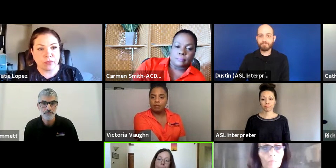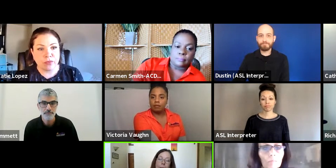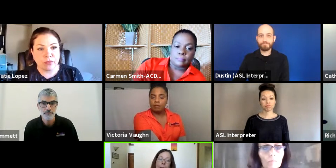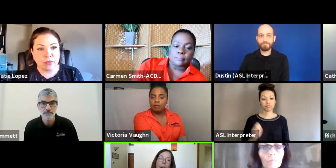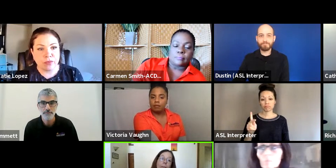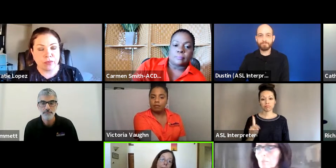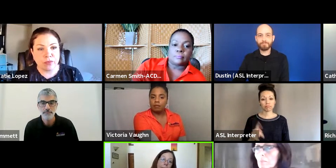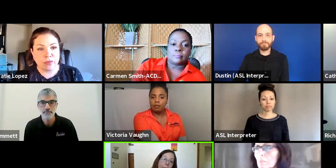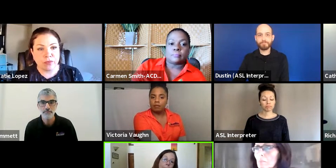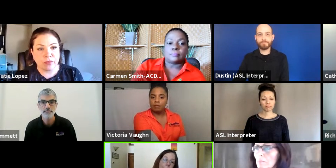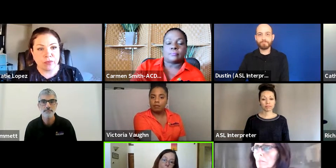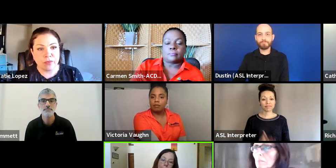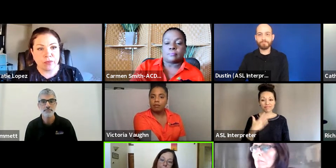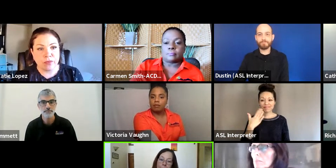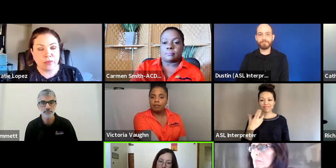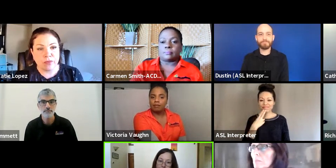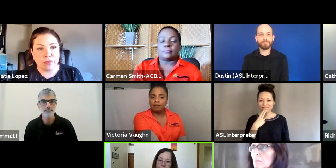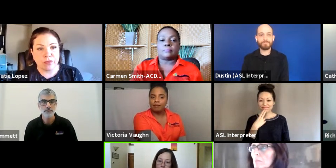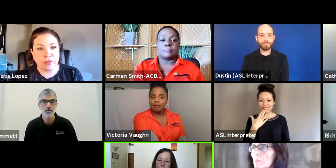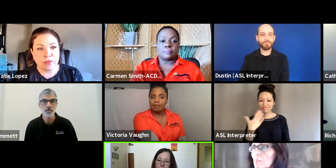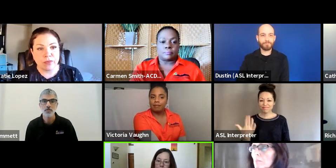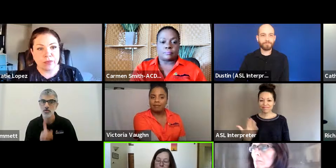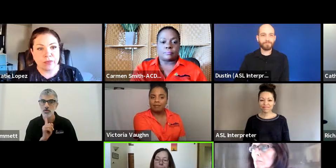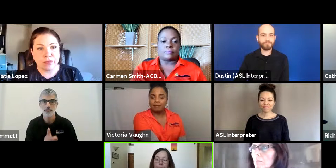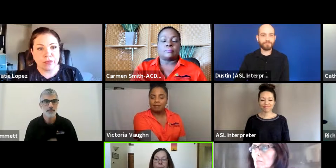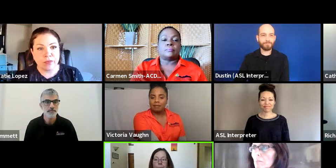Okay. Thank you, Emmett.